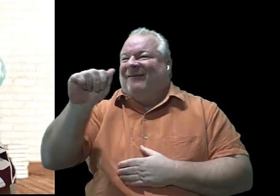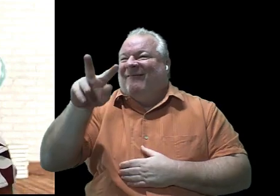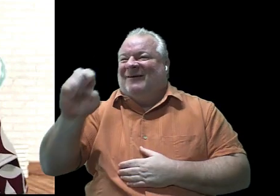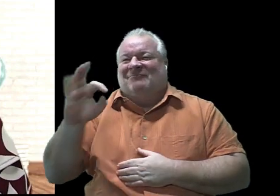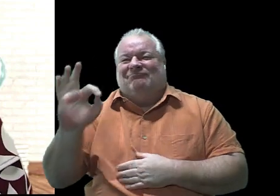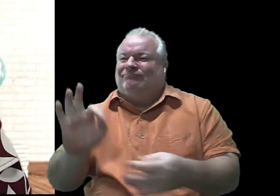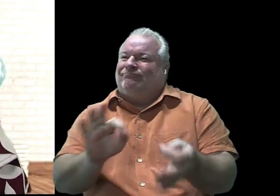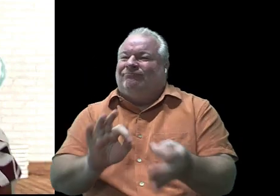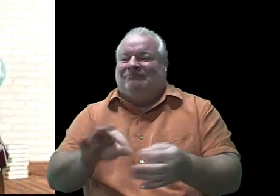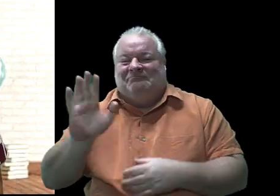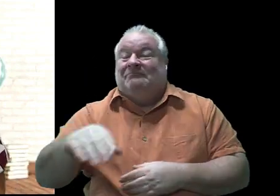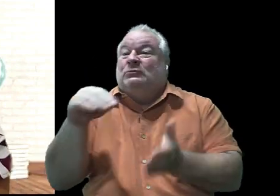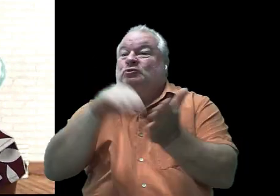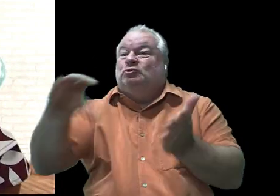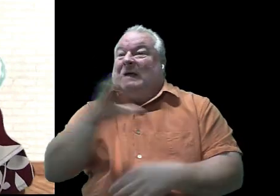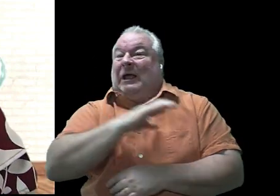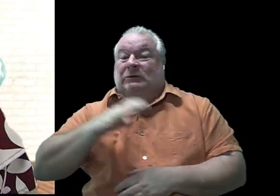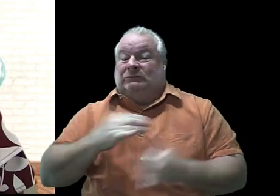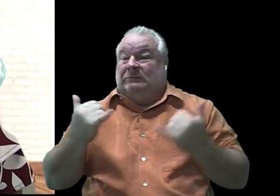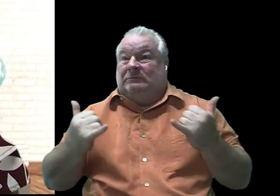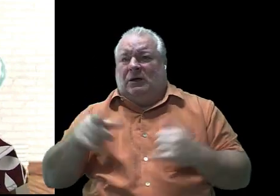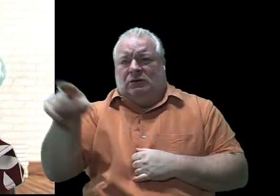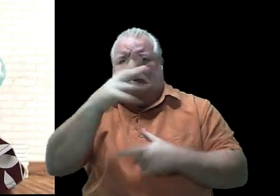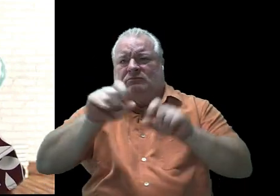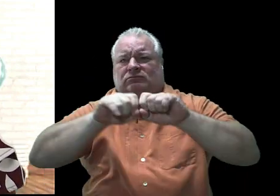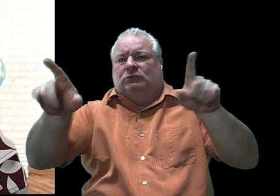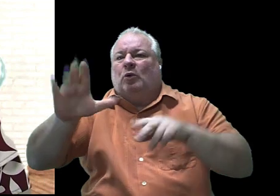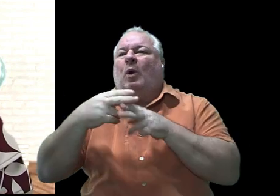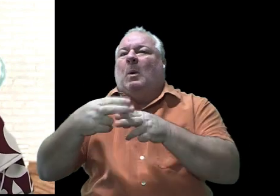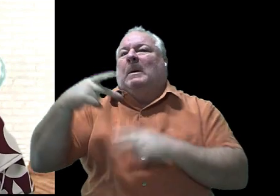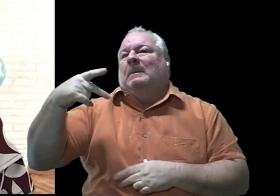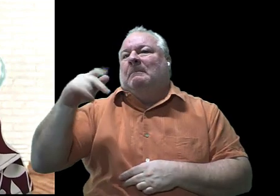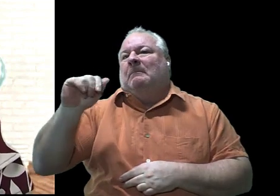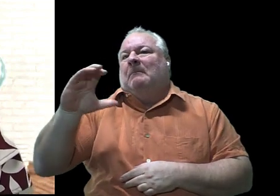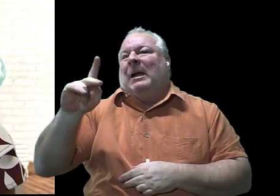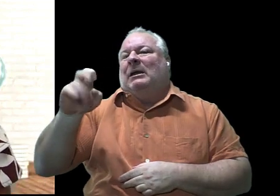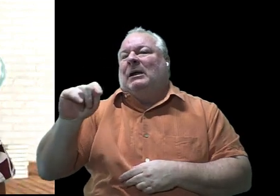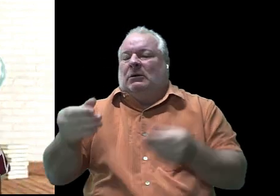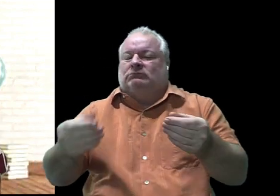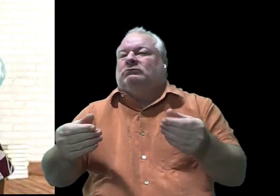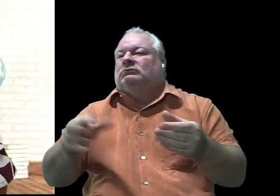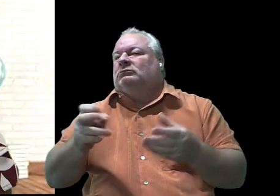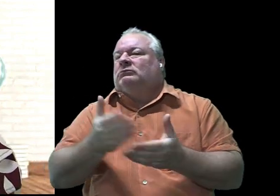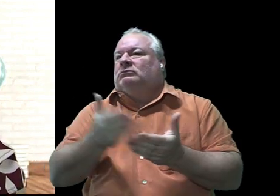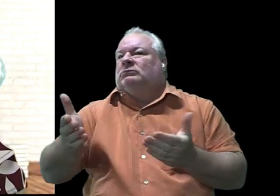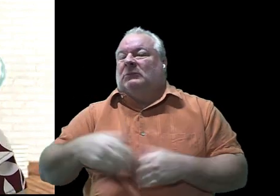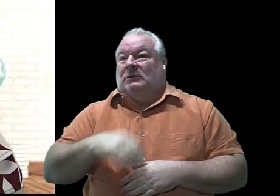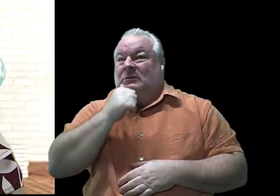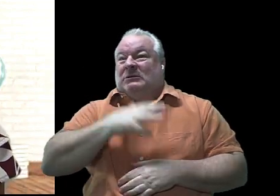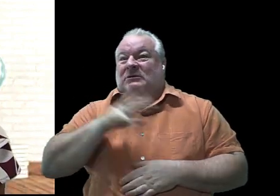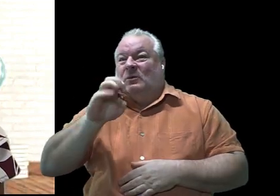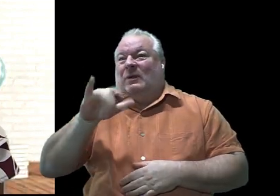Thank you, AAVE. Student Council, you should have received your packets. Miss Wylinga has